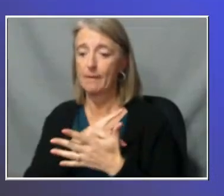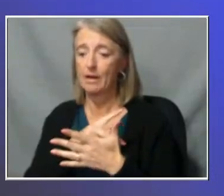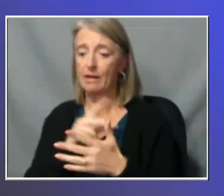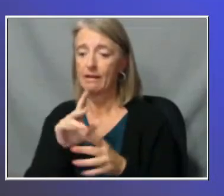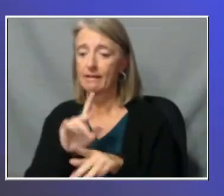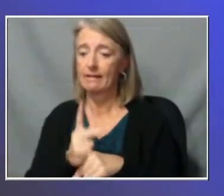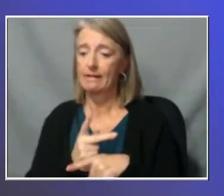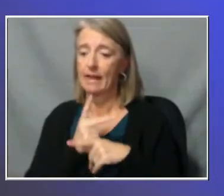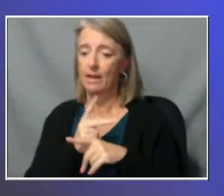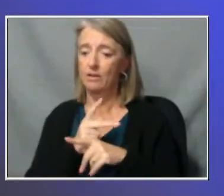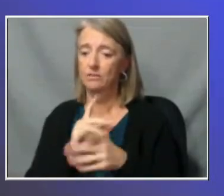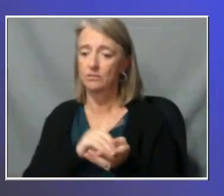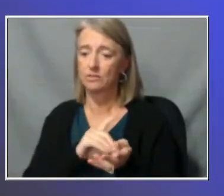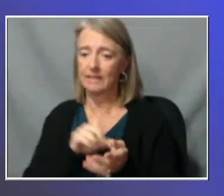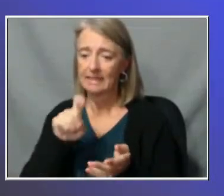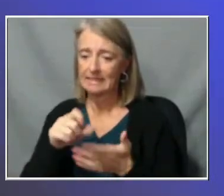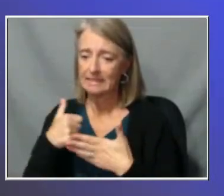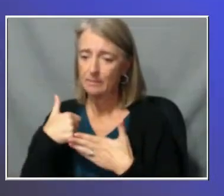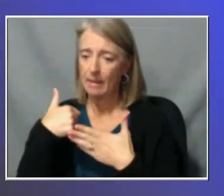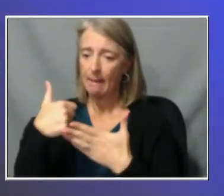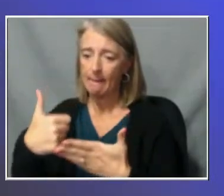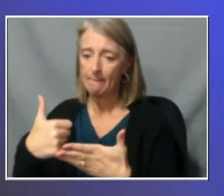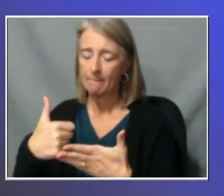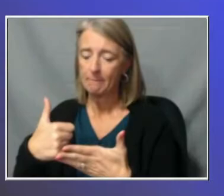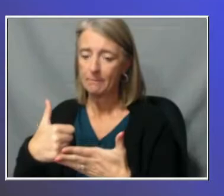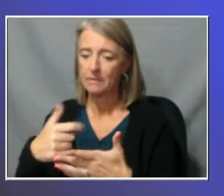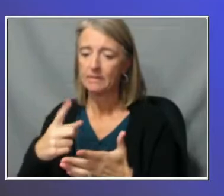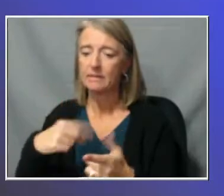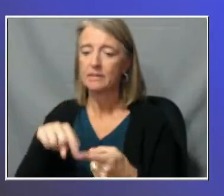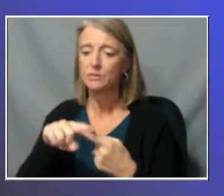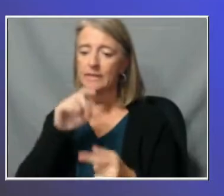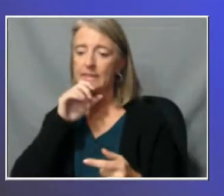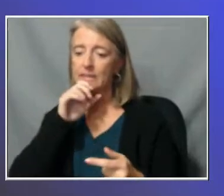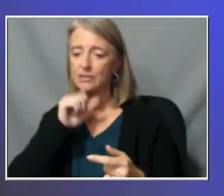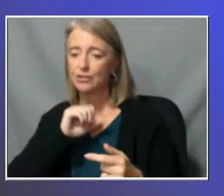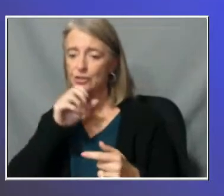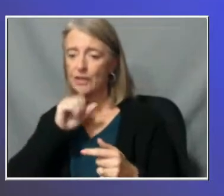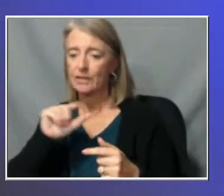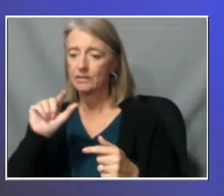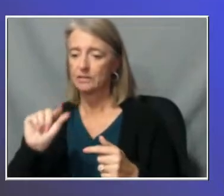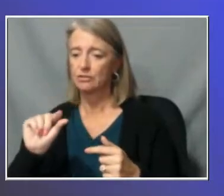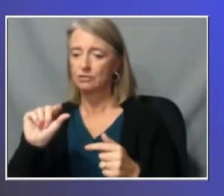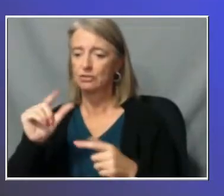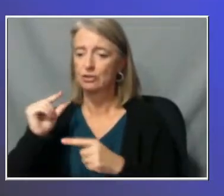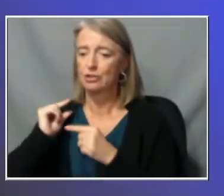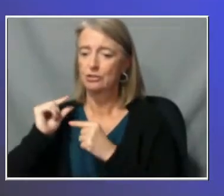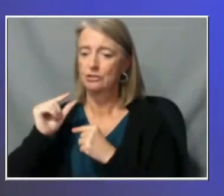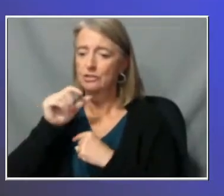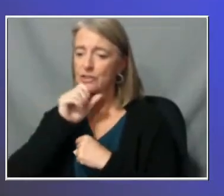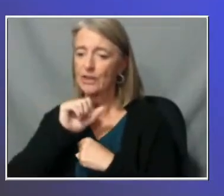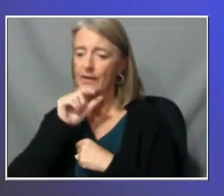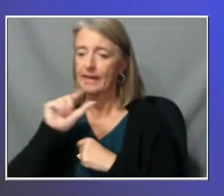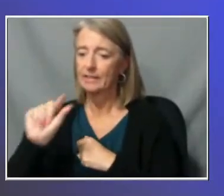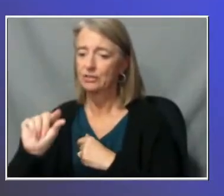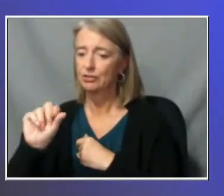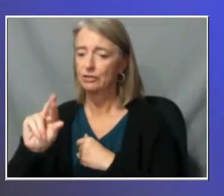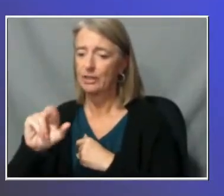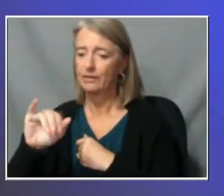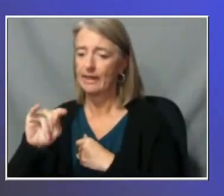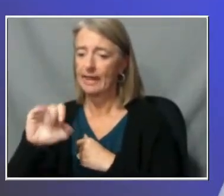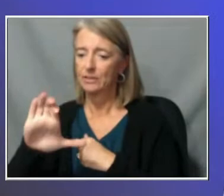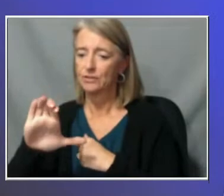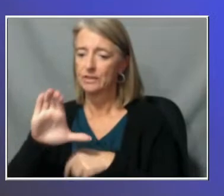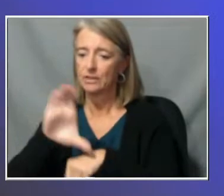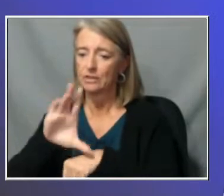somebody and say, man, I need some help. And so that's where a geriatric assessment consult can be great. It can be a one-time review and